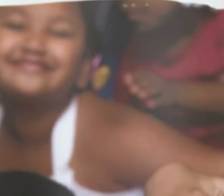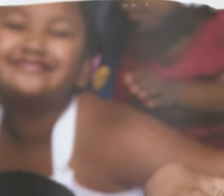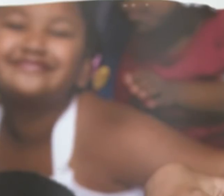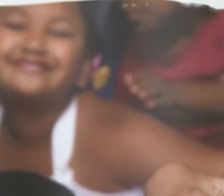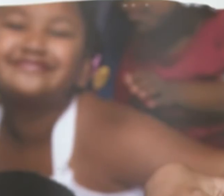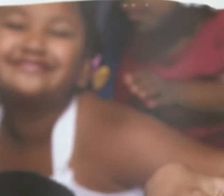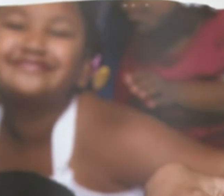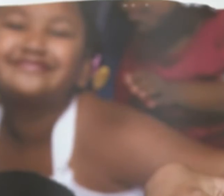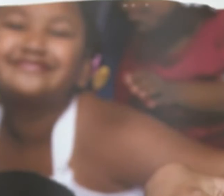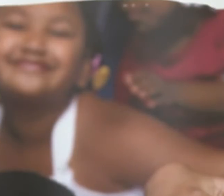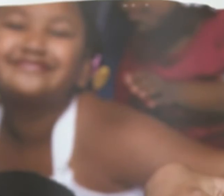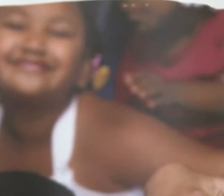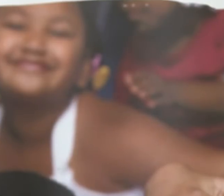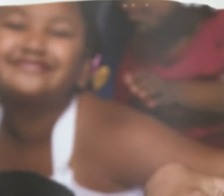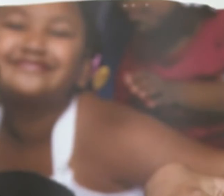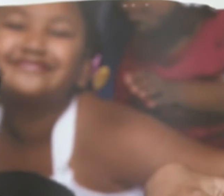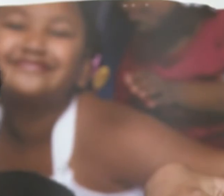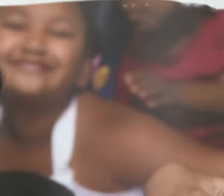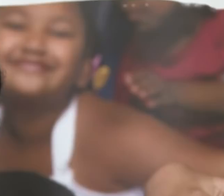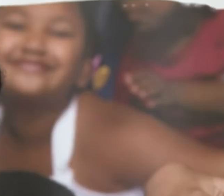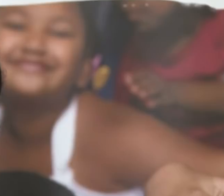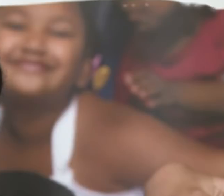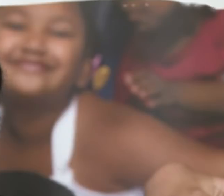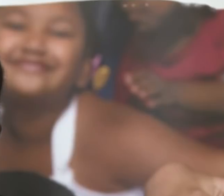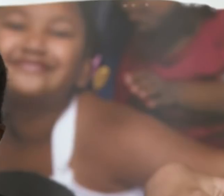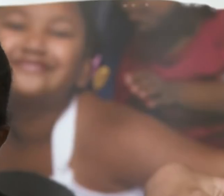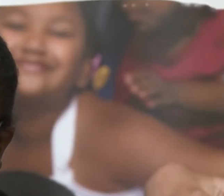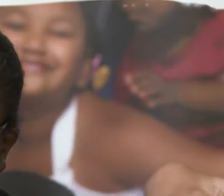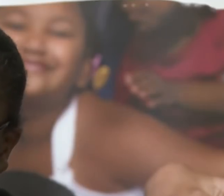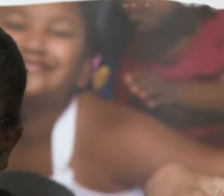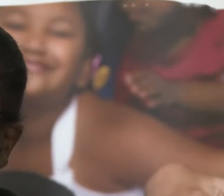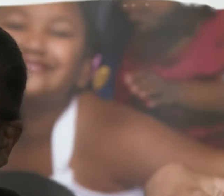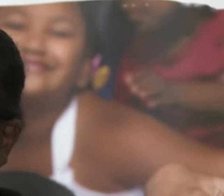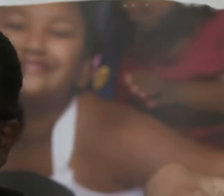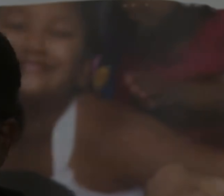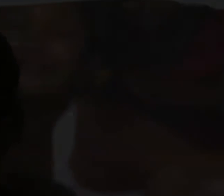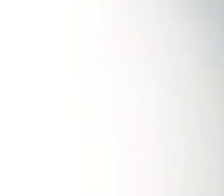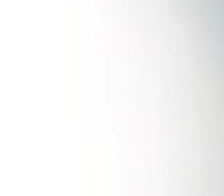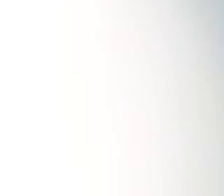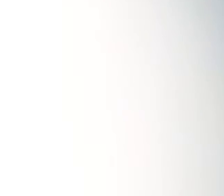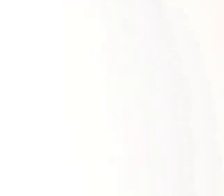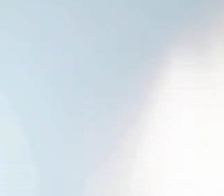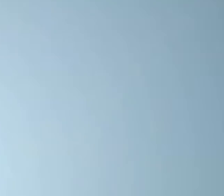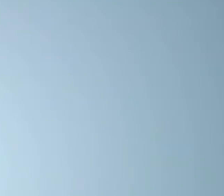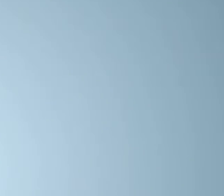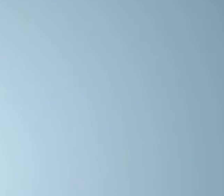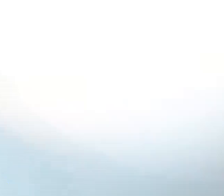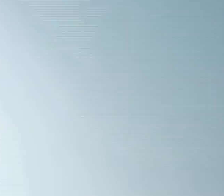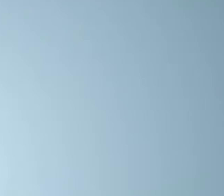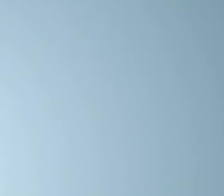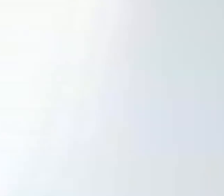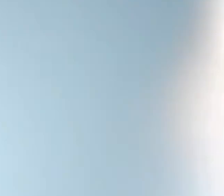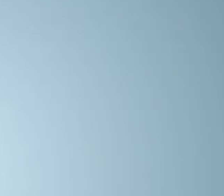and build bridges that bring us closer and allow us to influence.